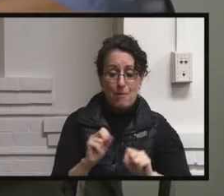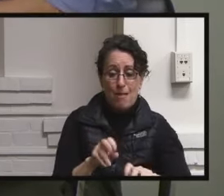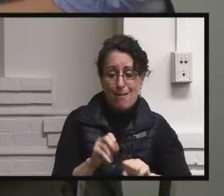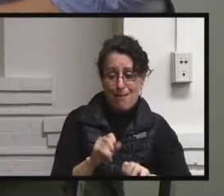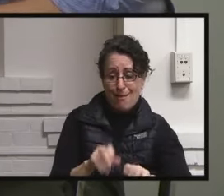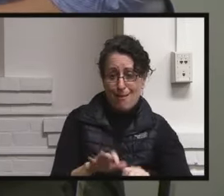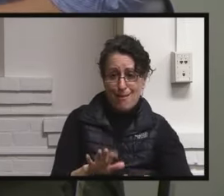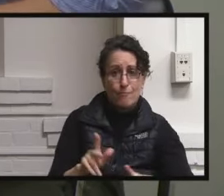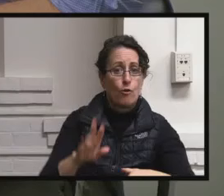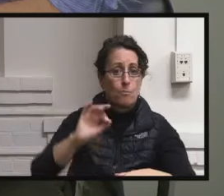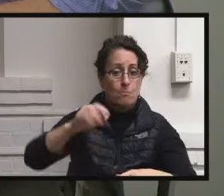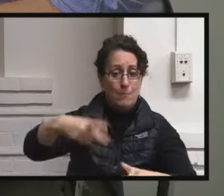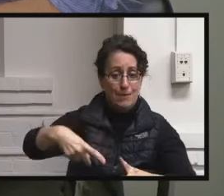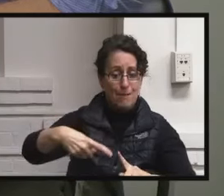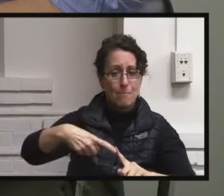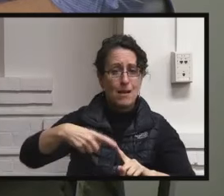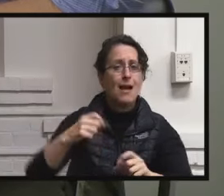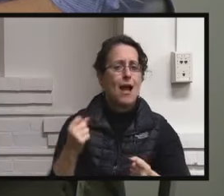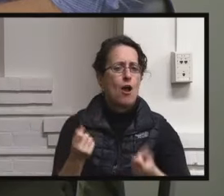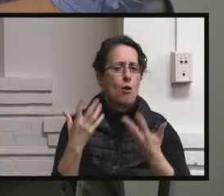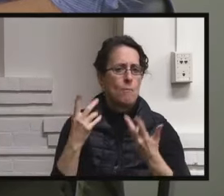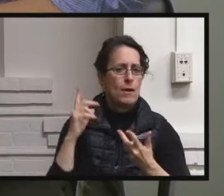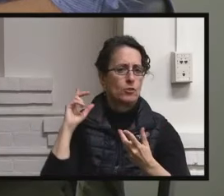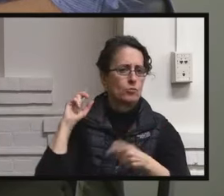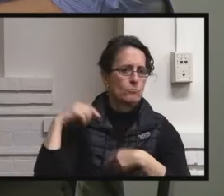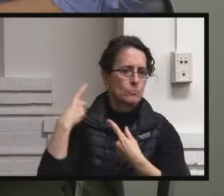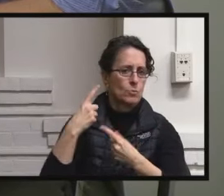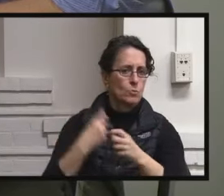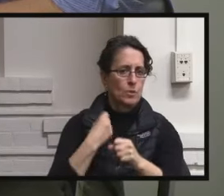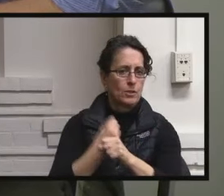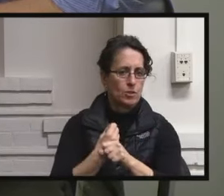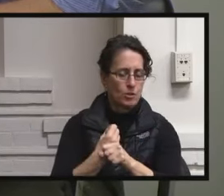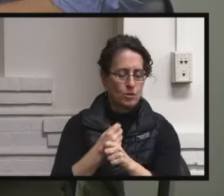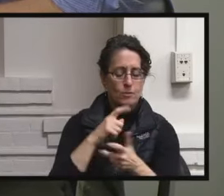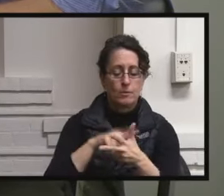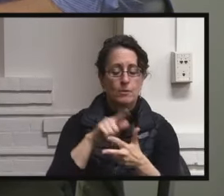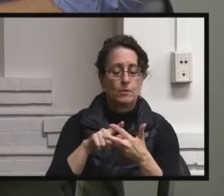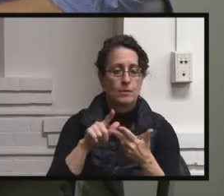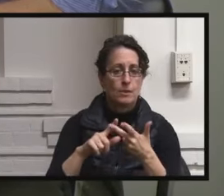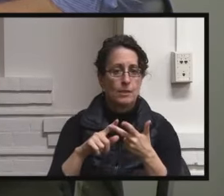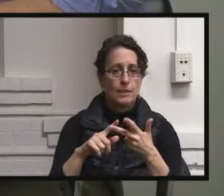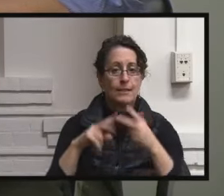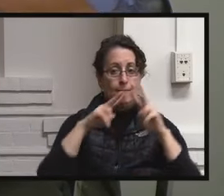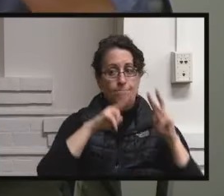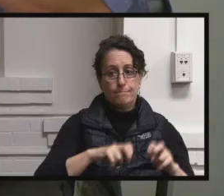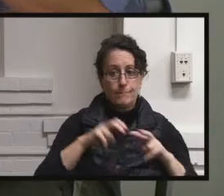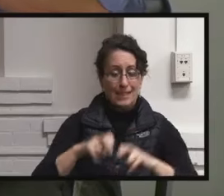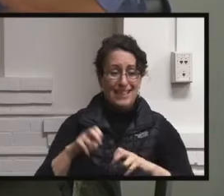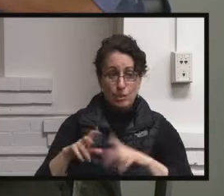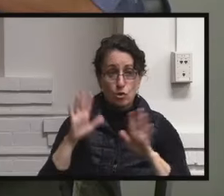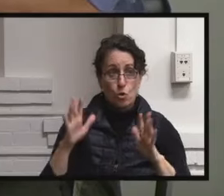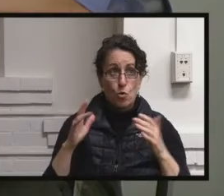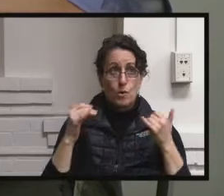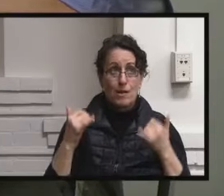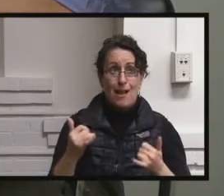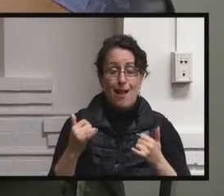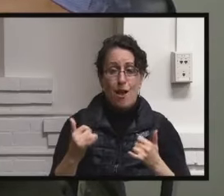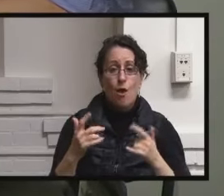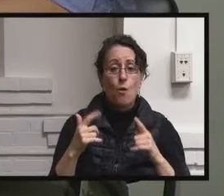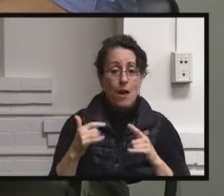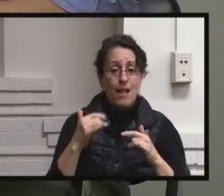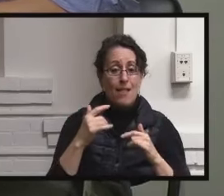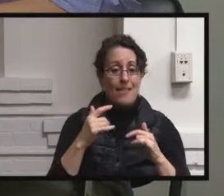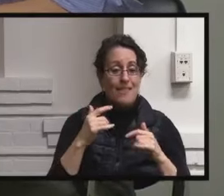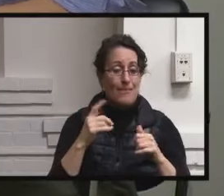if we average the data in the first 4 months of the year for the past 2 years,